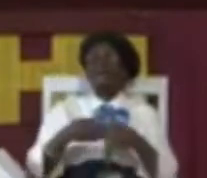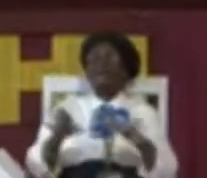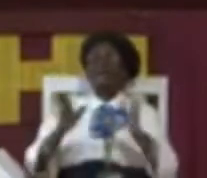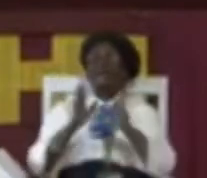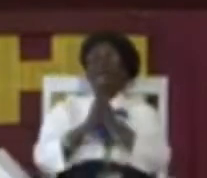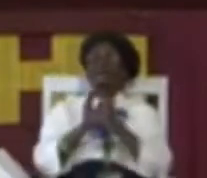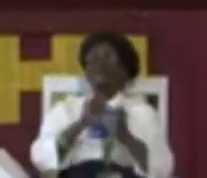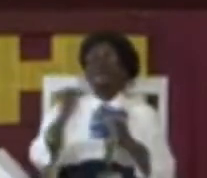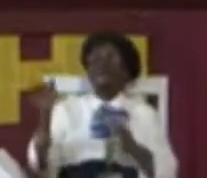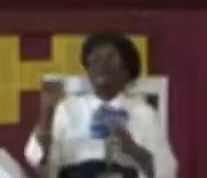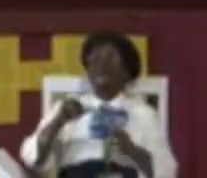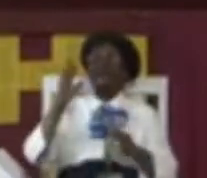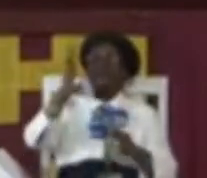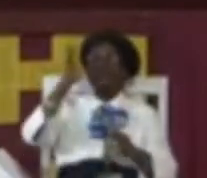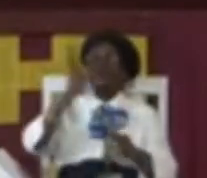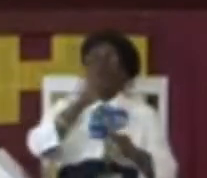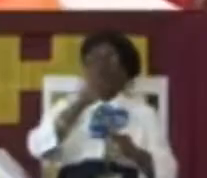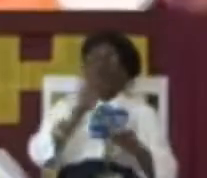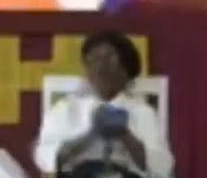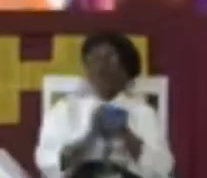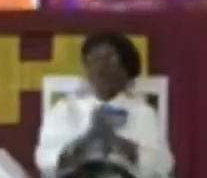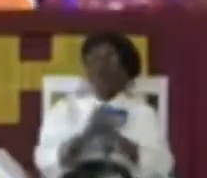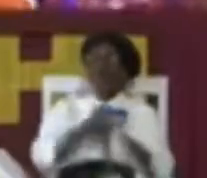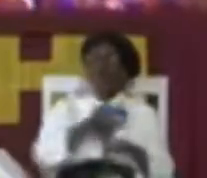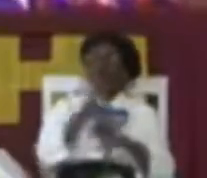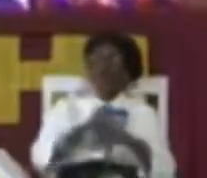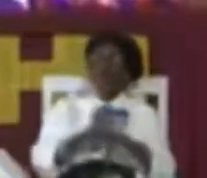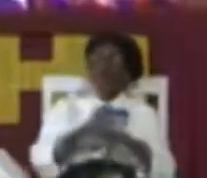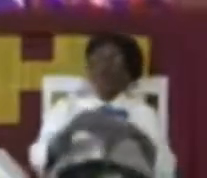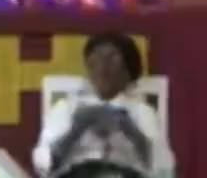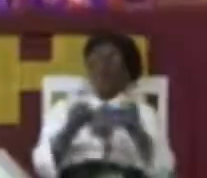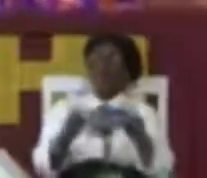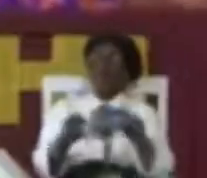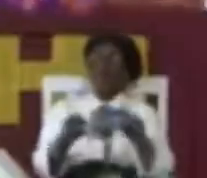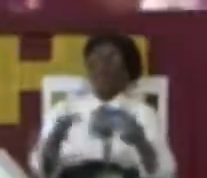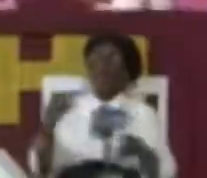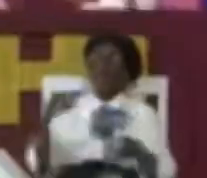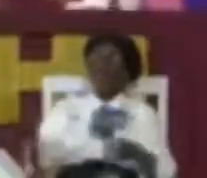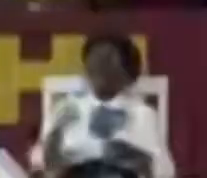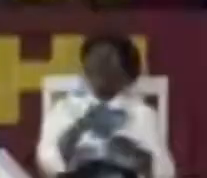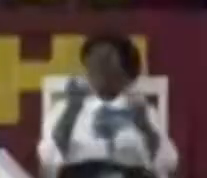How many of you want the captives to be set free tonight?